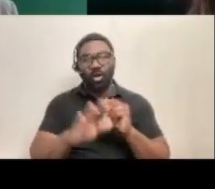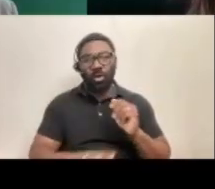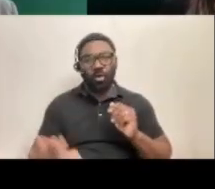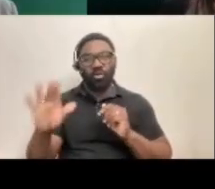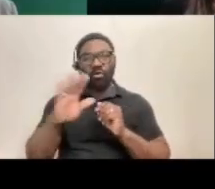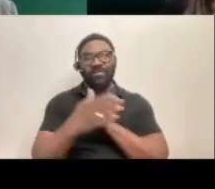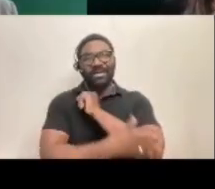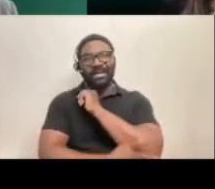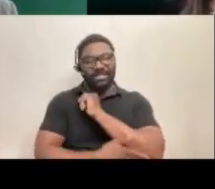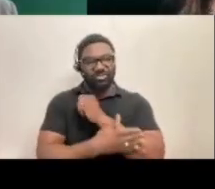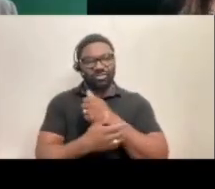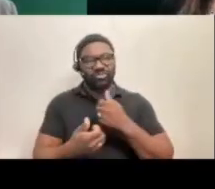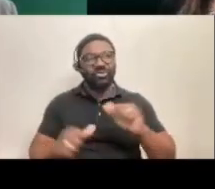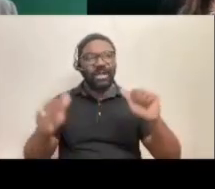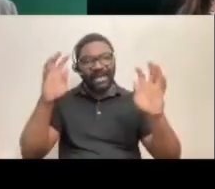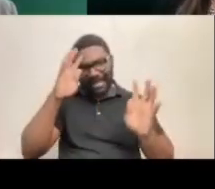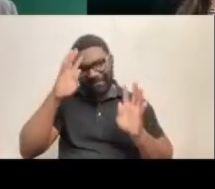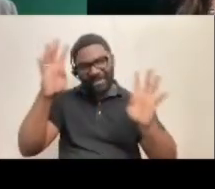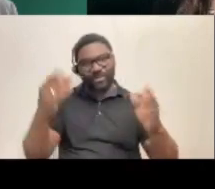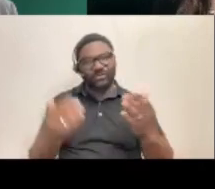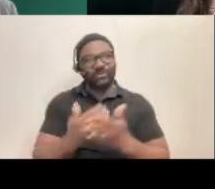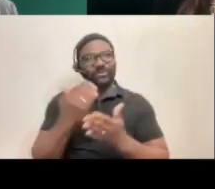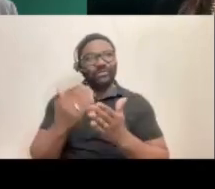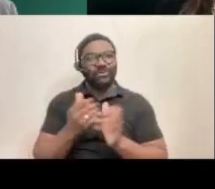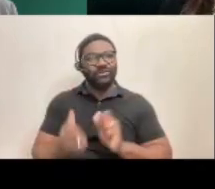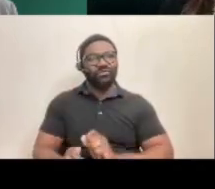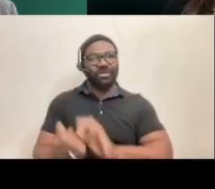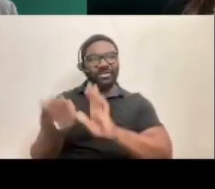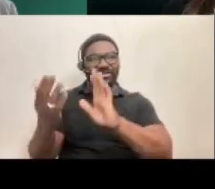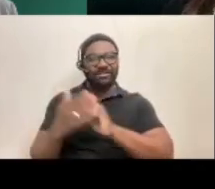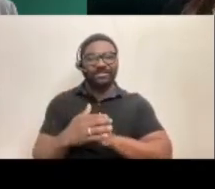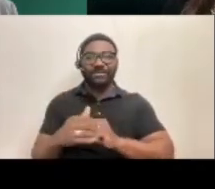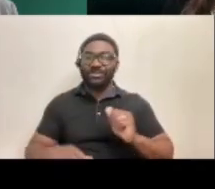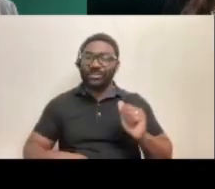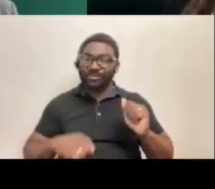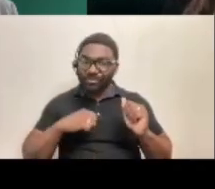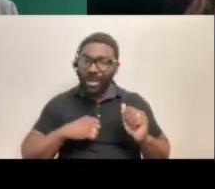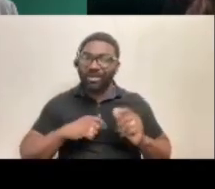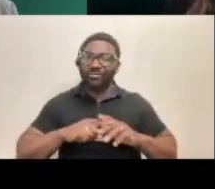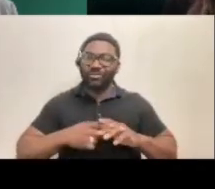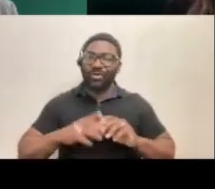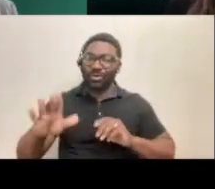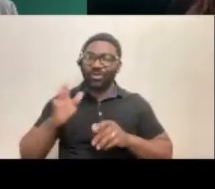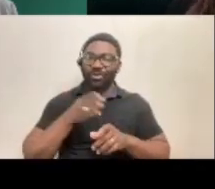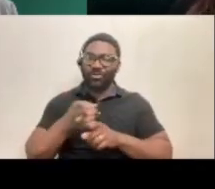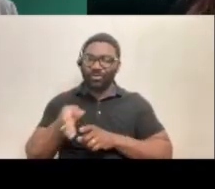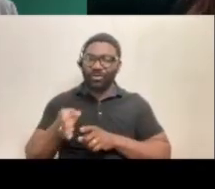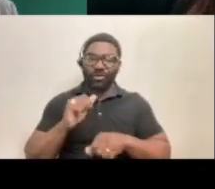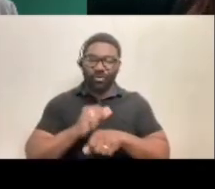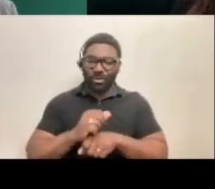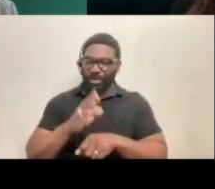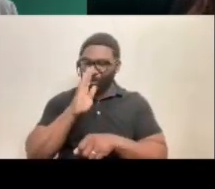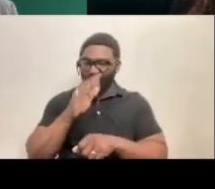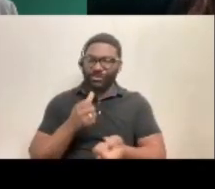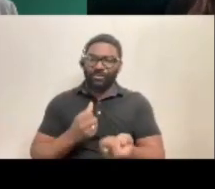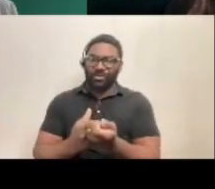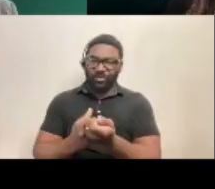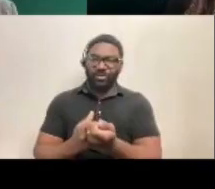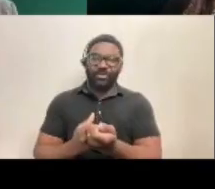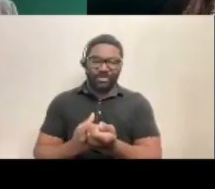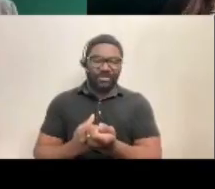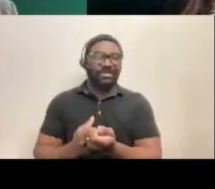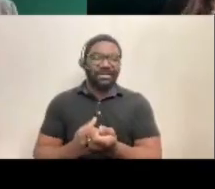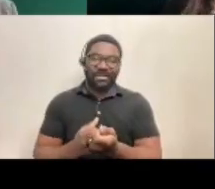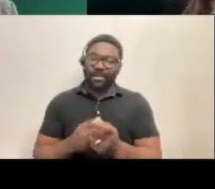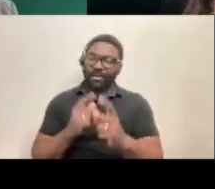innovative and impactful strategies. Leah is proud to have started her career working in direct support roles and aims to champion the